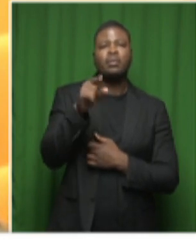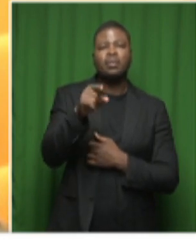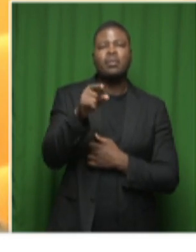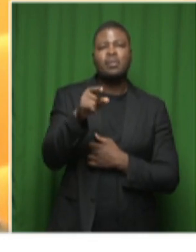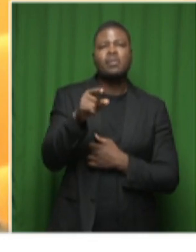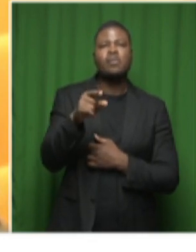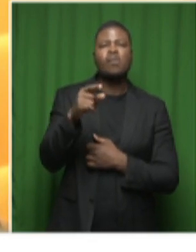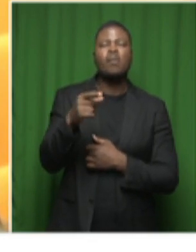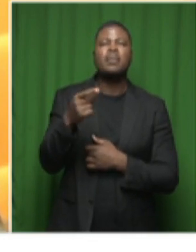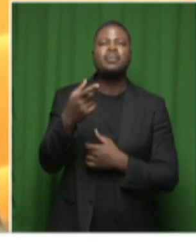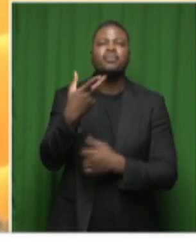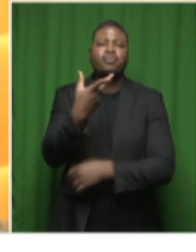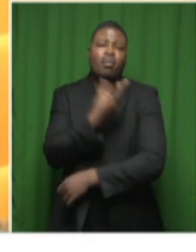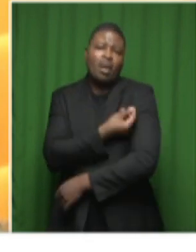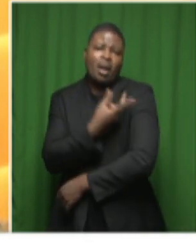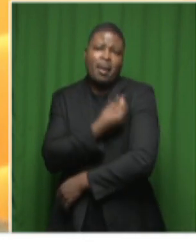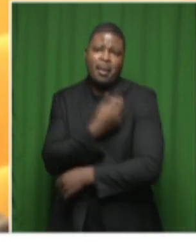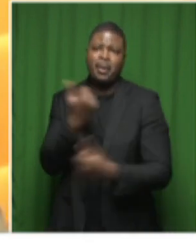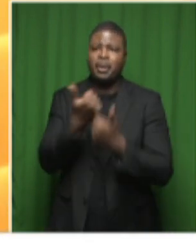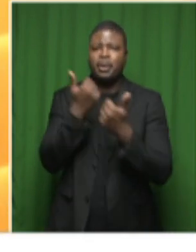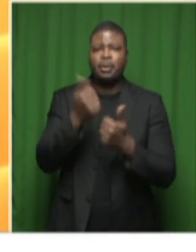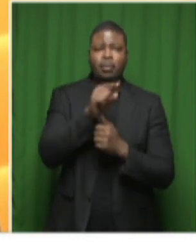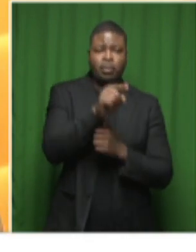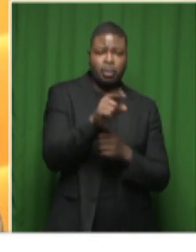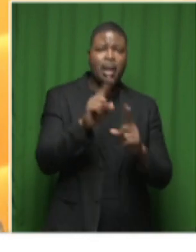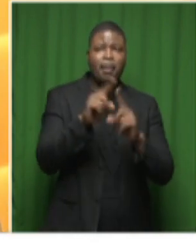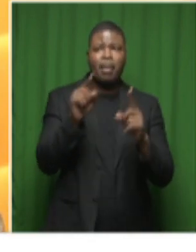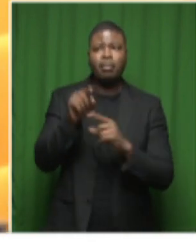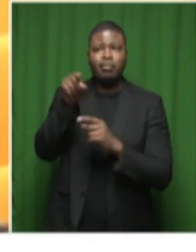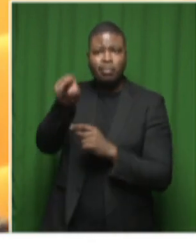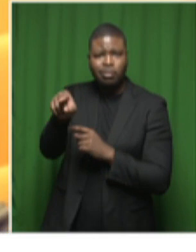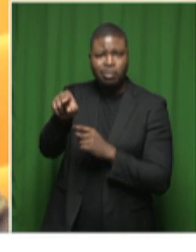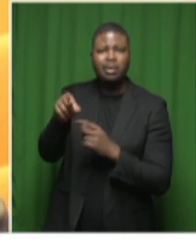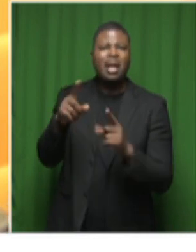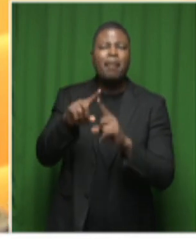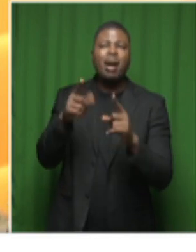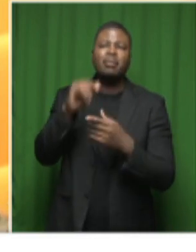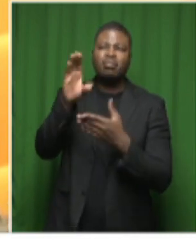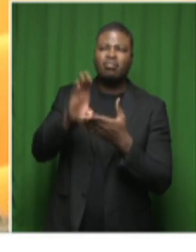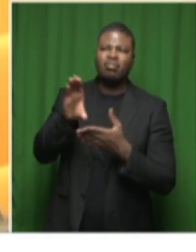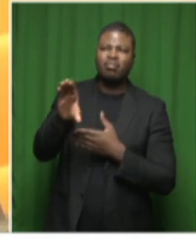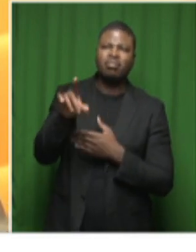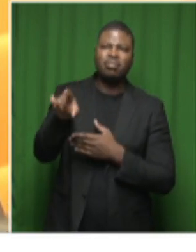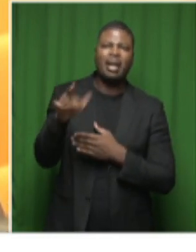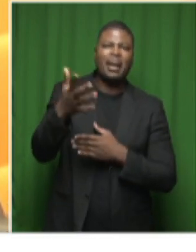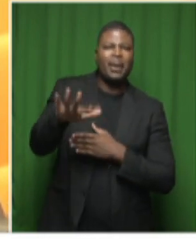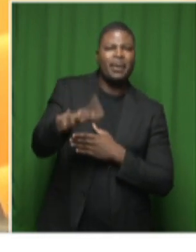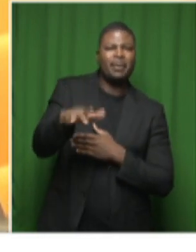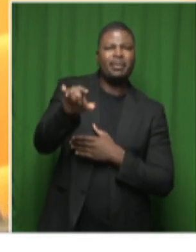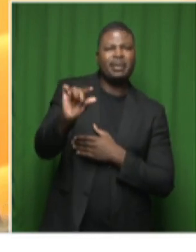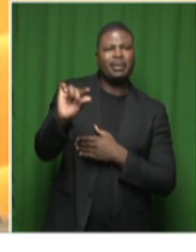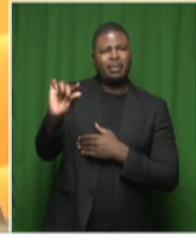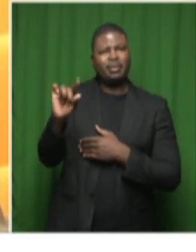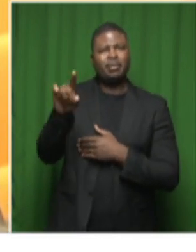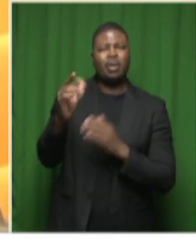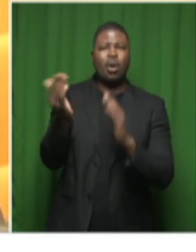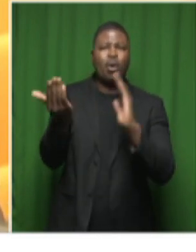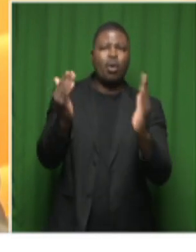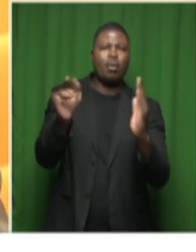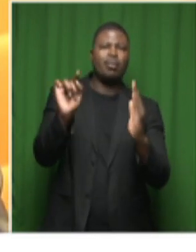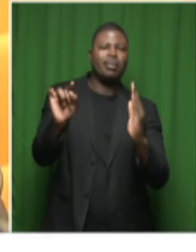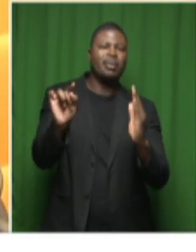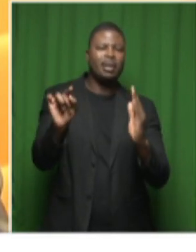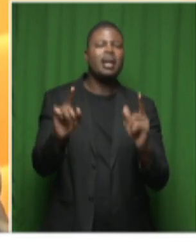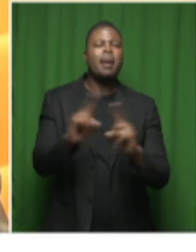progress ultimately in a specific disease, and it's a pittance in TB compared to COVID-19. And why is